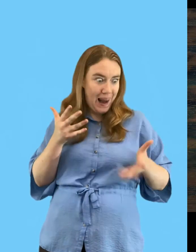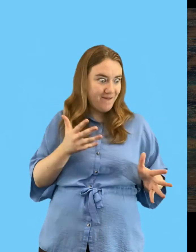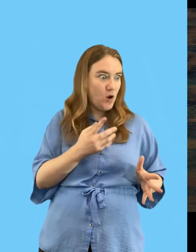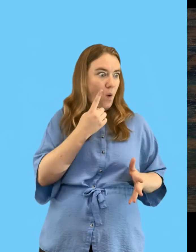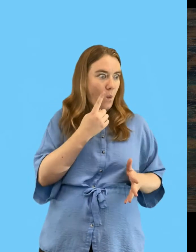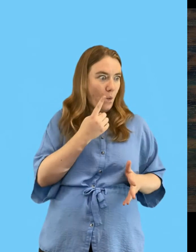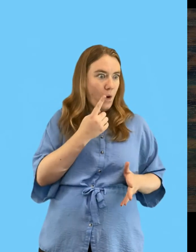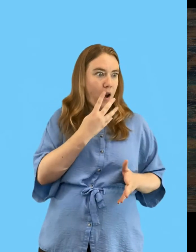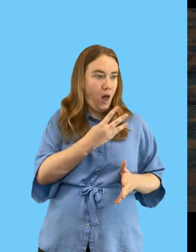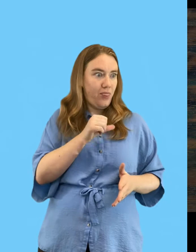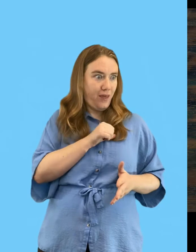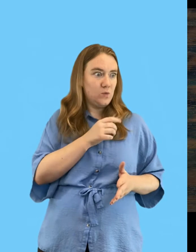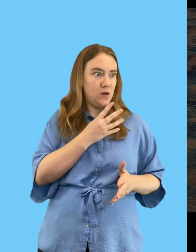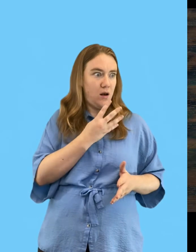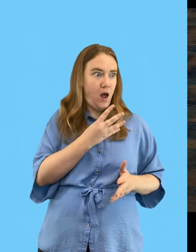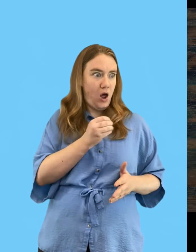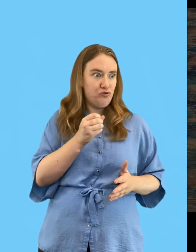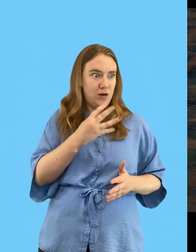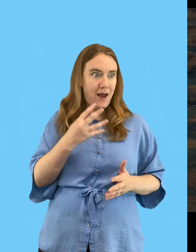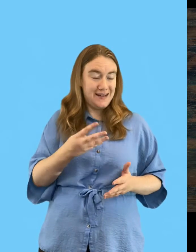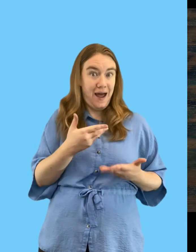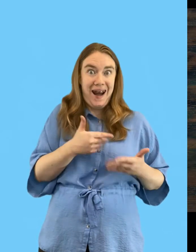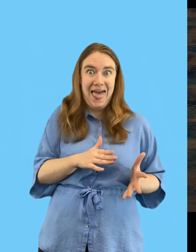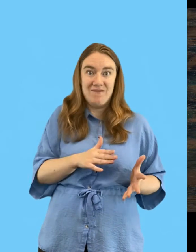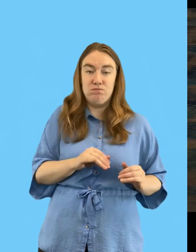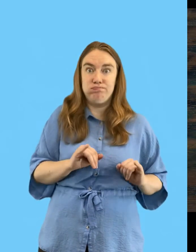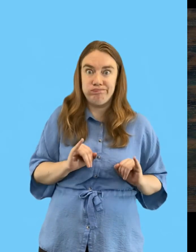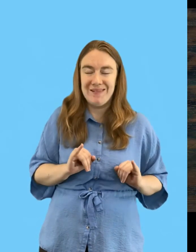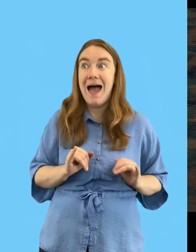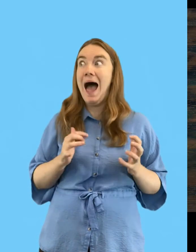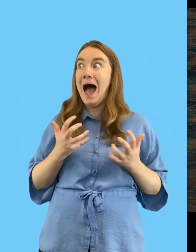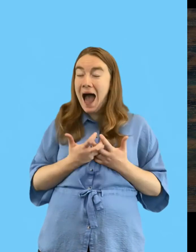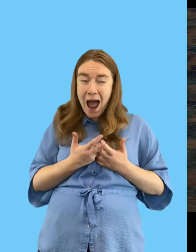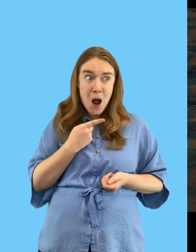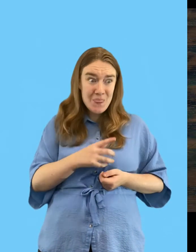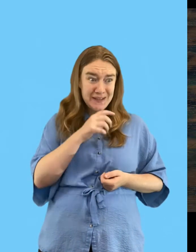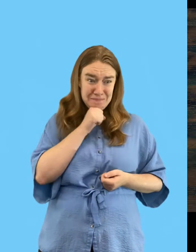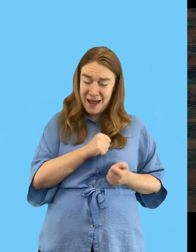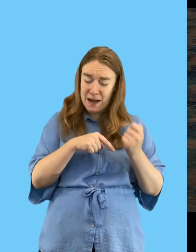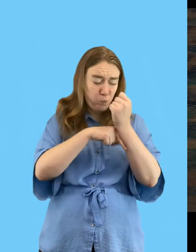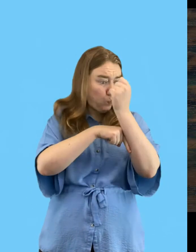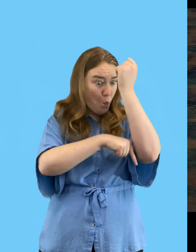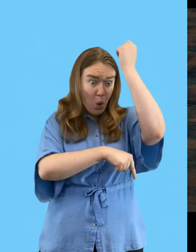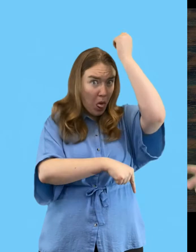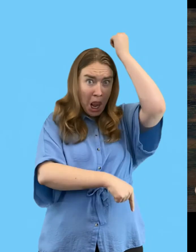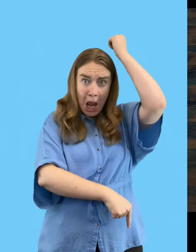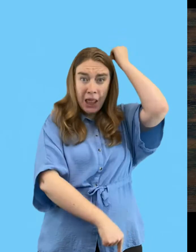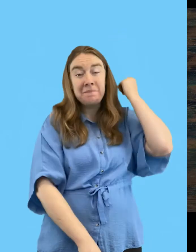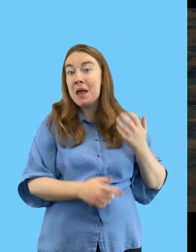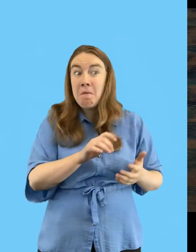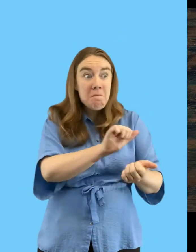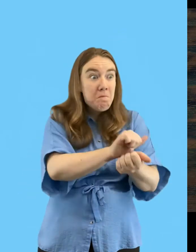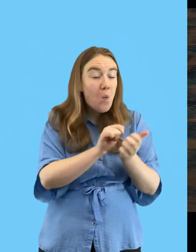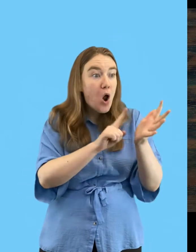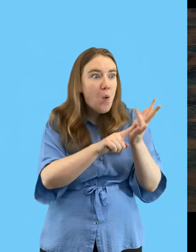9,999 still to go. We don't know how he got so deep in debt, whether he'd been borrowing from Wonga